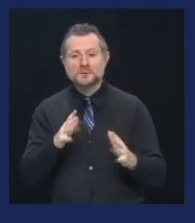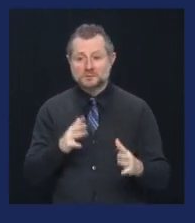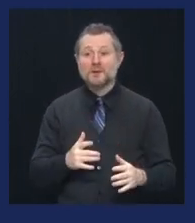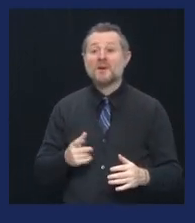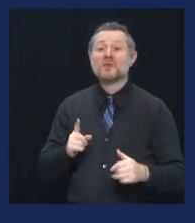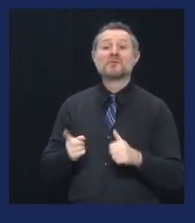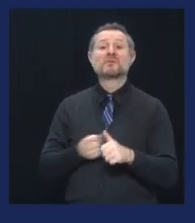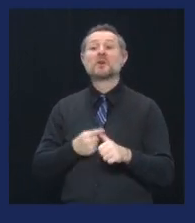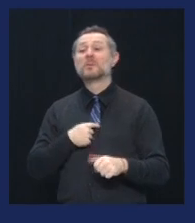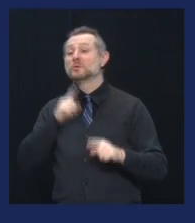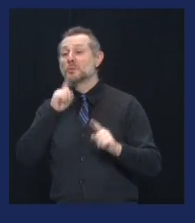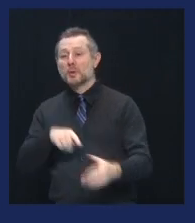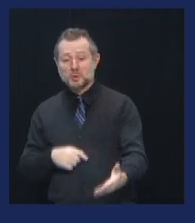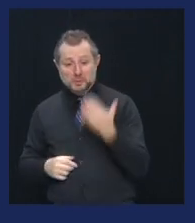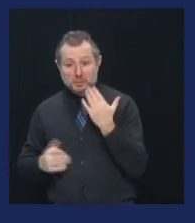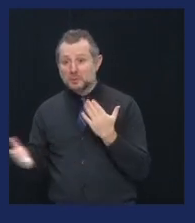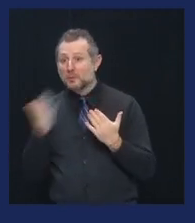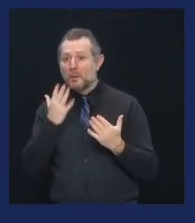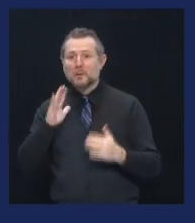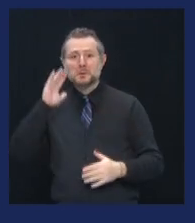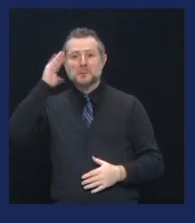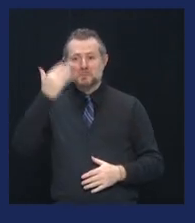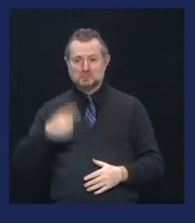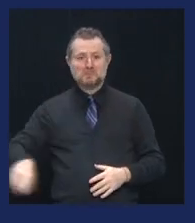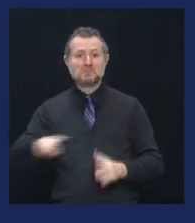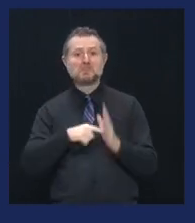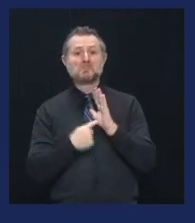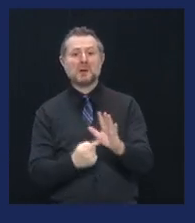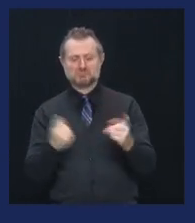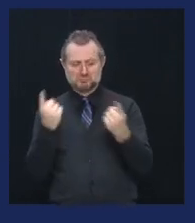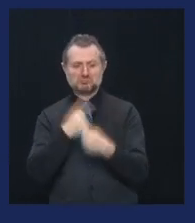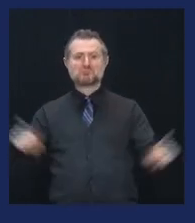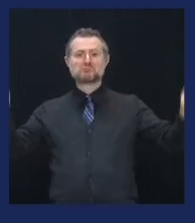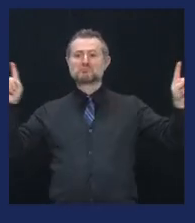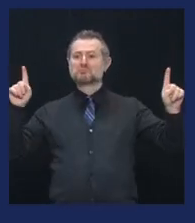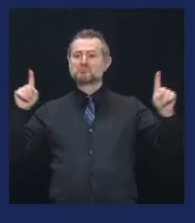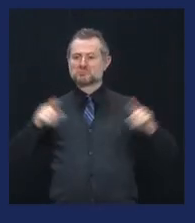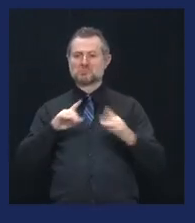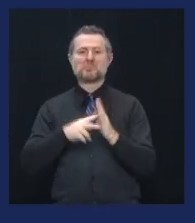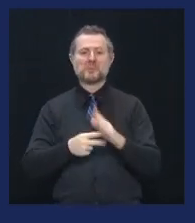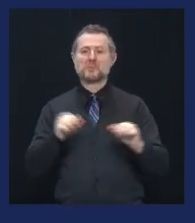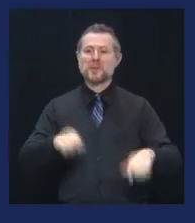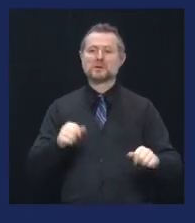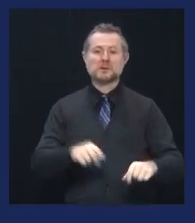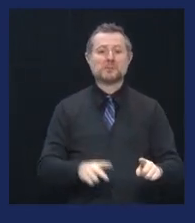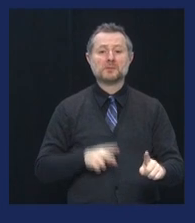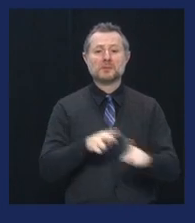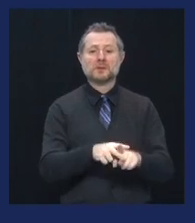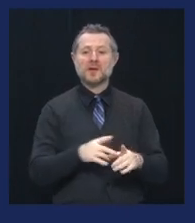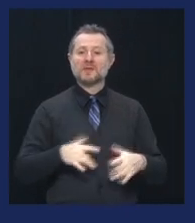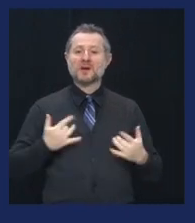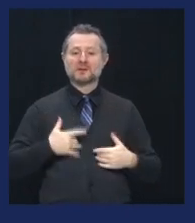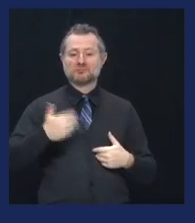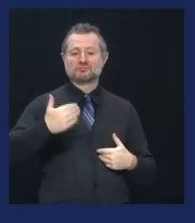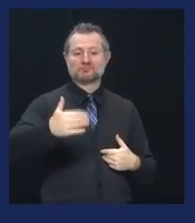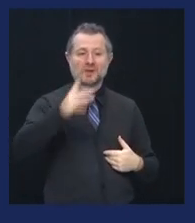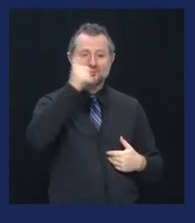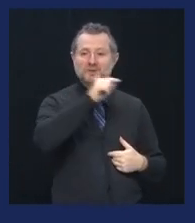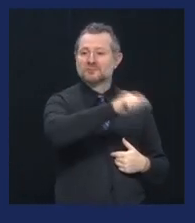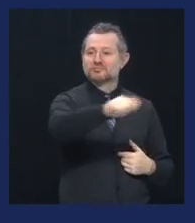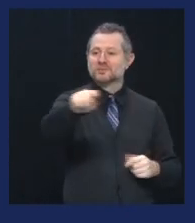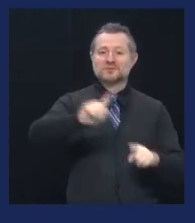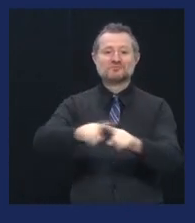indications suggest this model was successful, and it poses great possibility to reopen events to the public. Why can't we